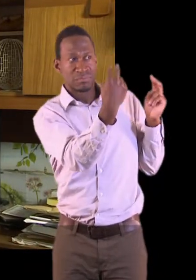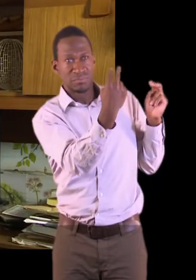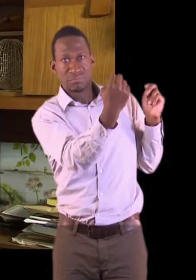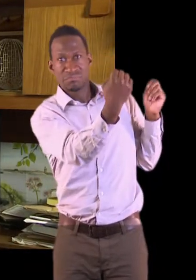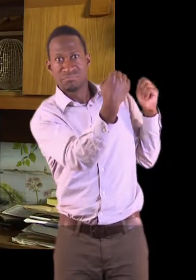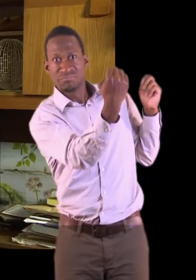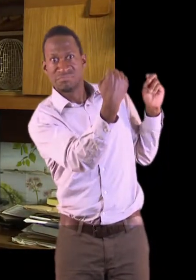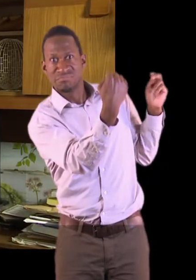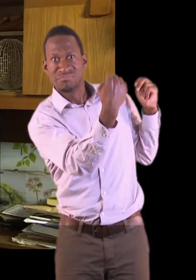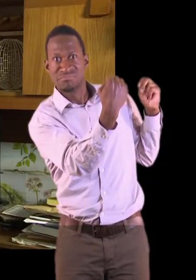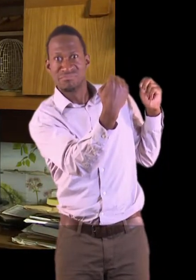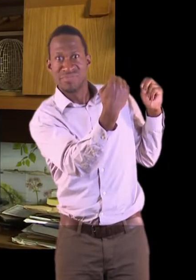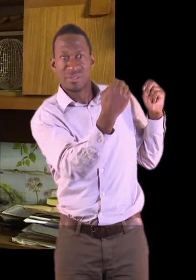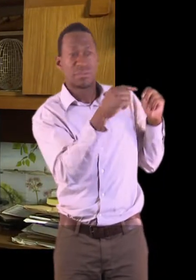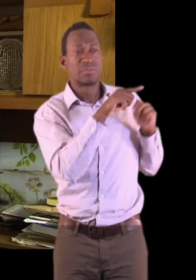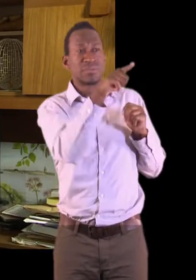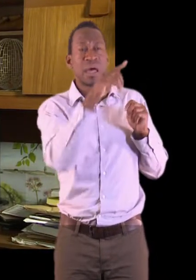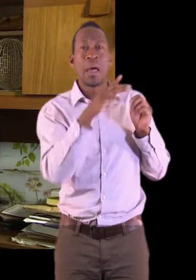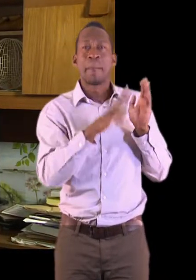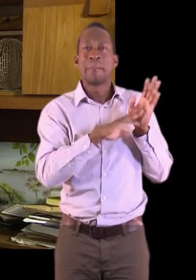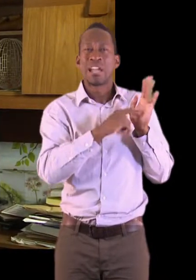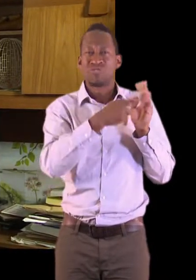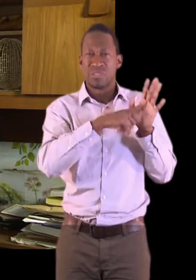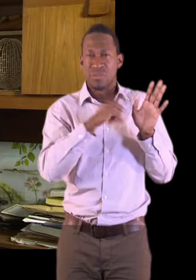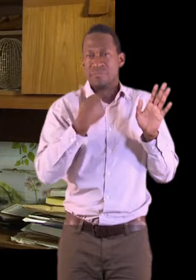the matron at the other end.